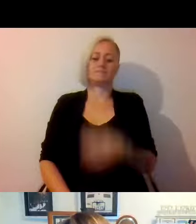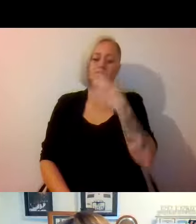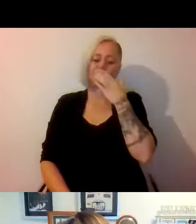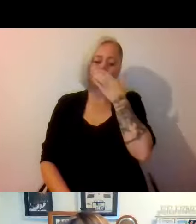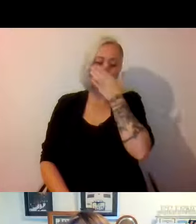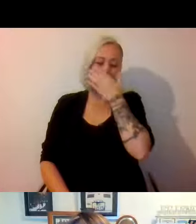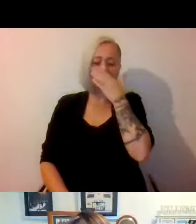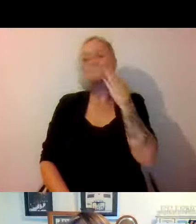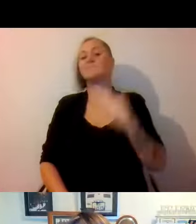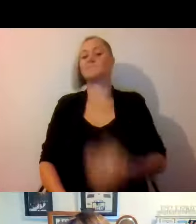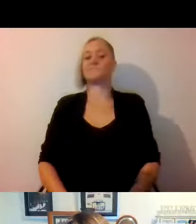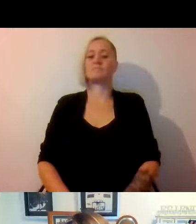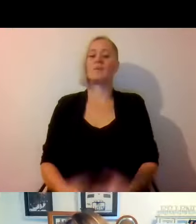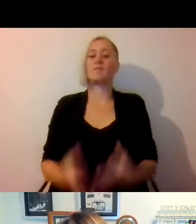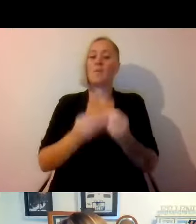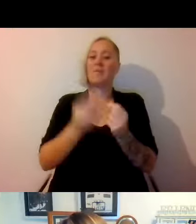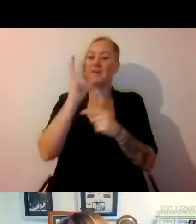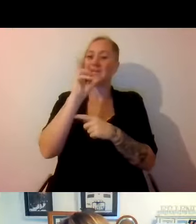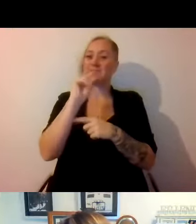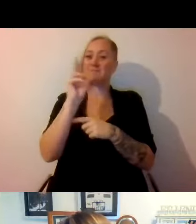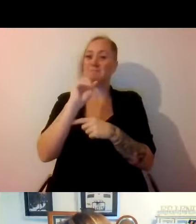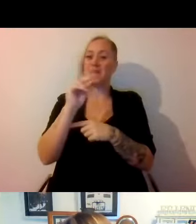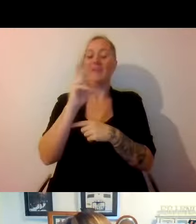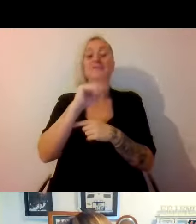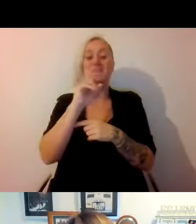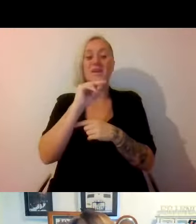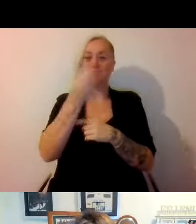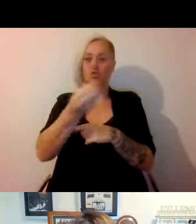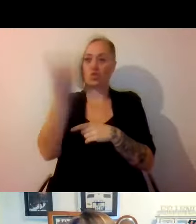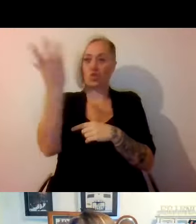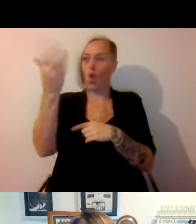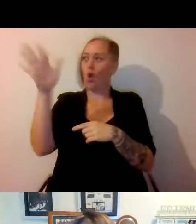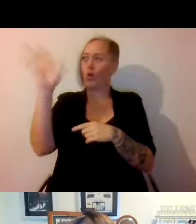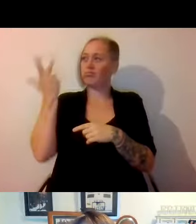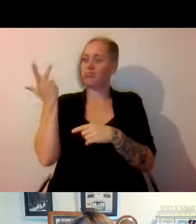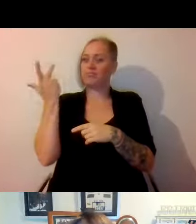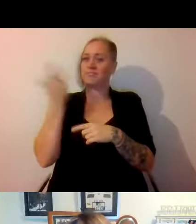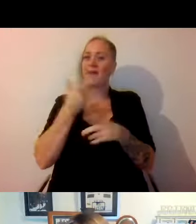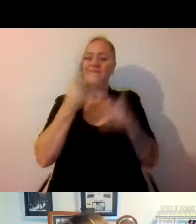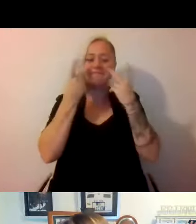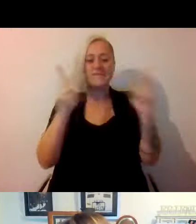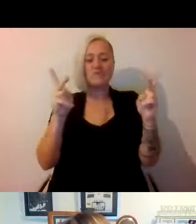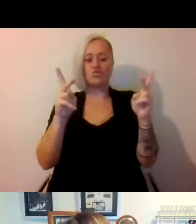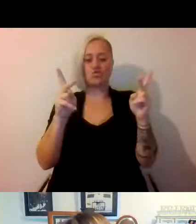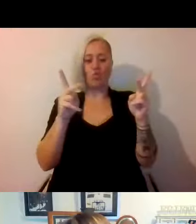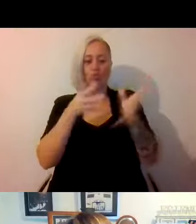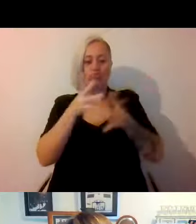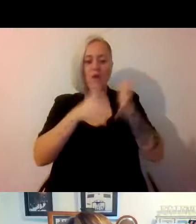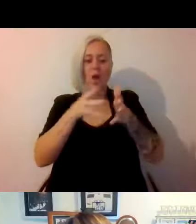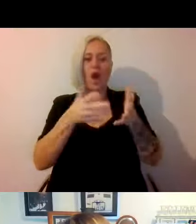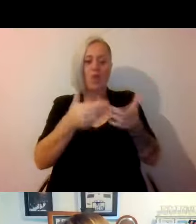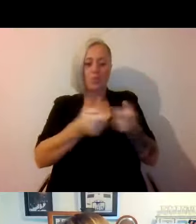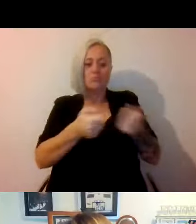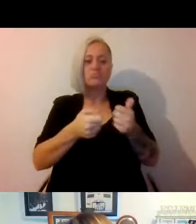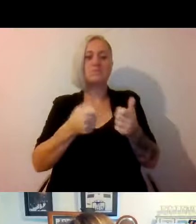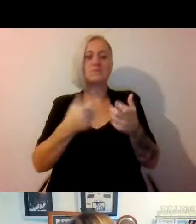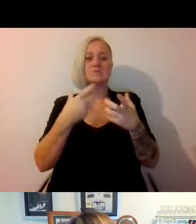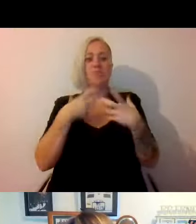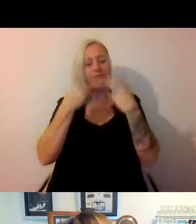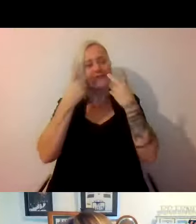it's gone. It's very often very concrete, very guessable. And even with